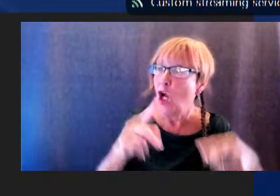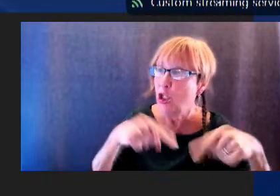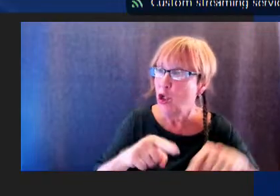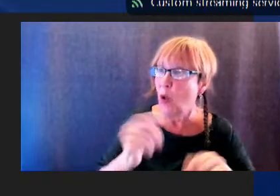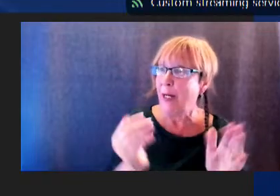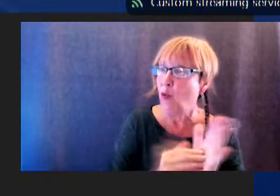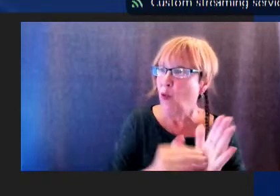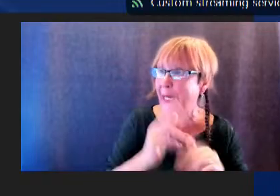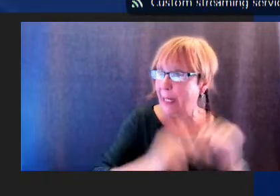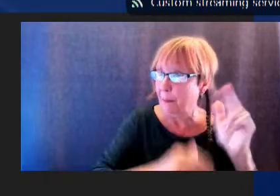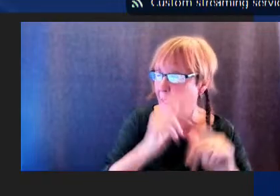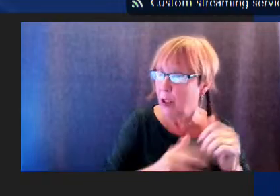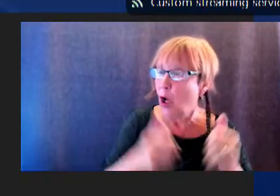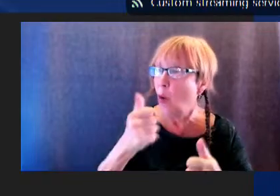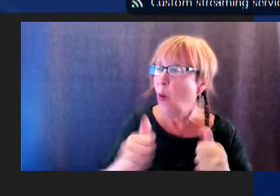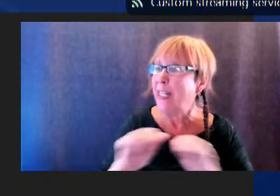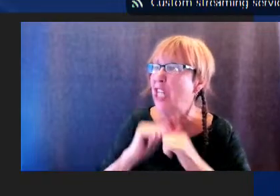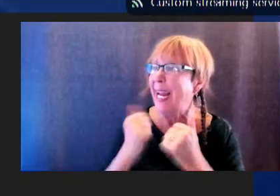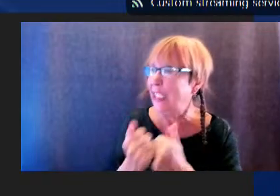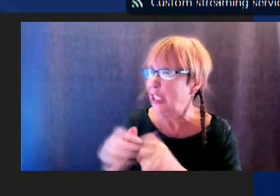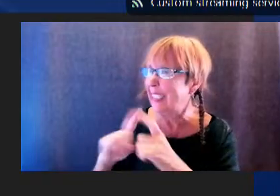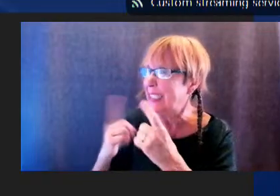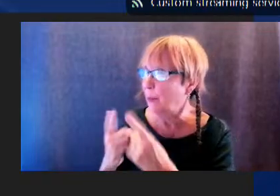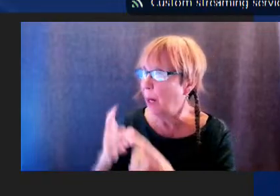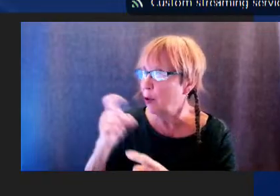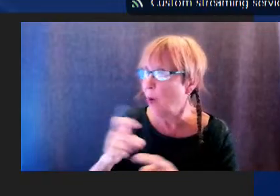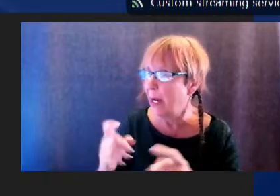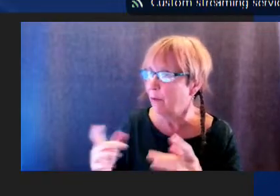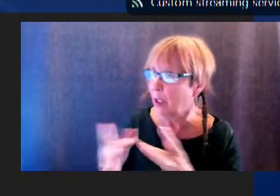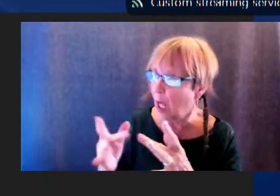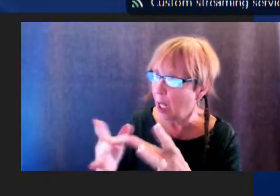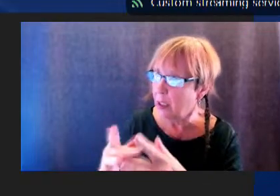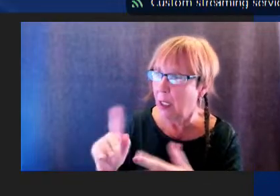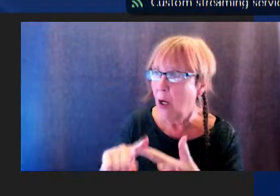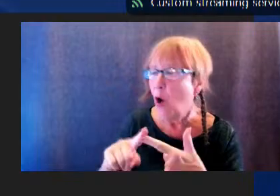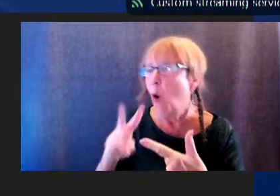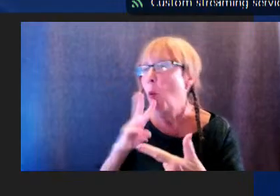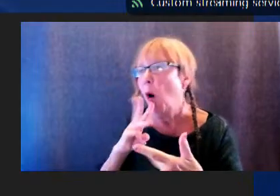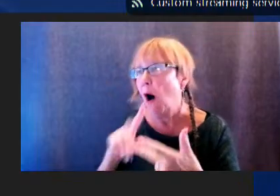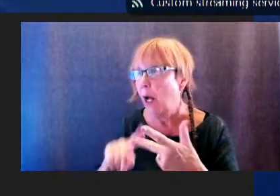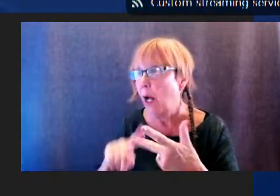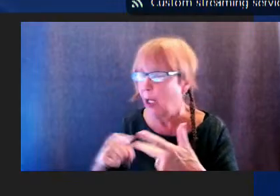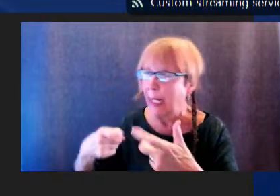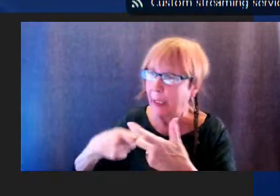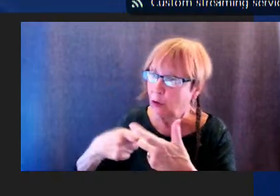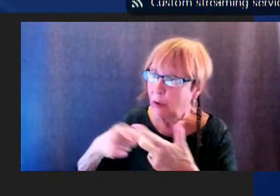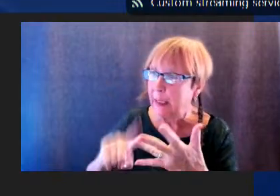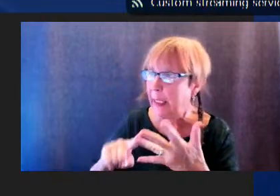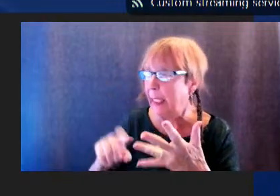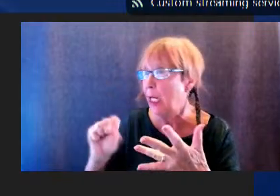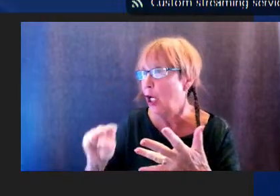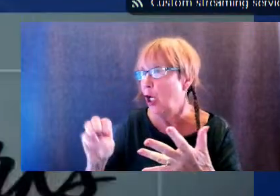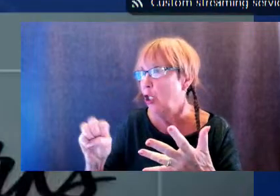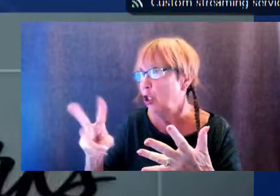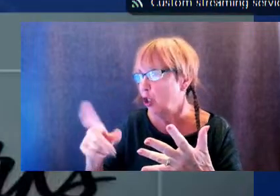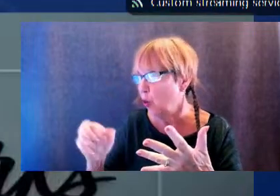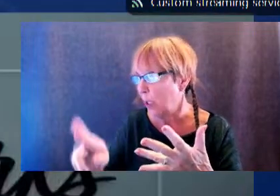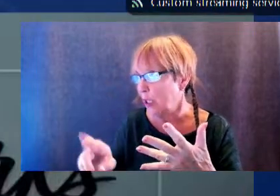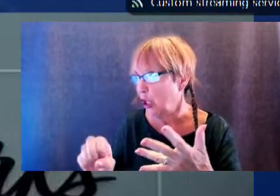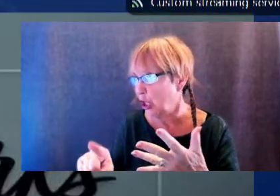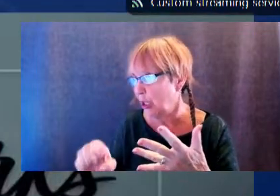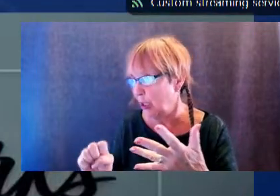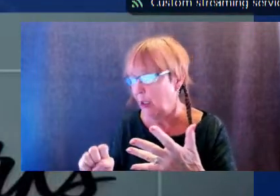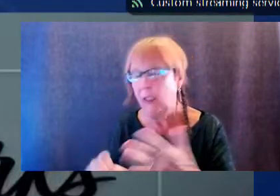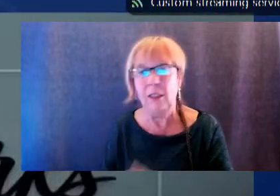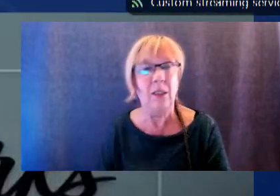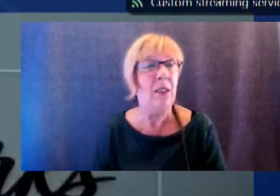or departments would I need to coordinate with for electricity, water, sewage, and is there a permit required? Great, and yes, absolutely.